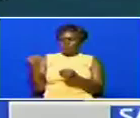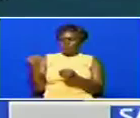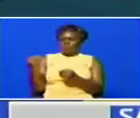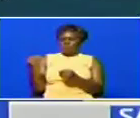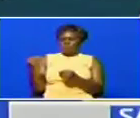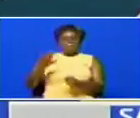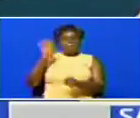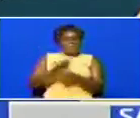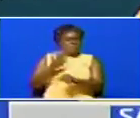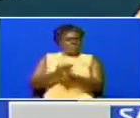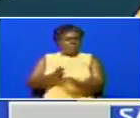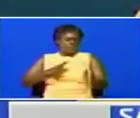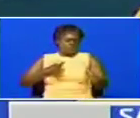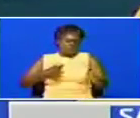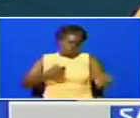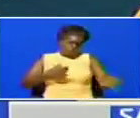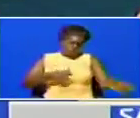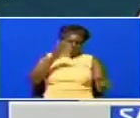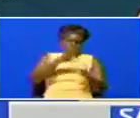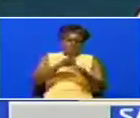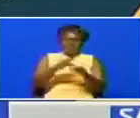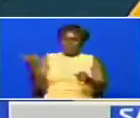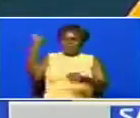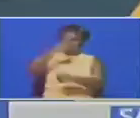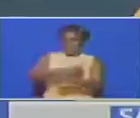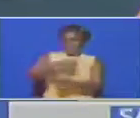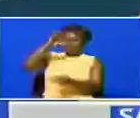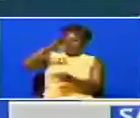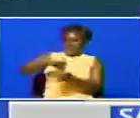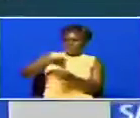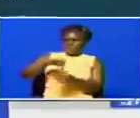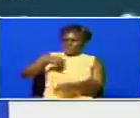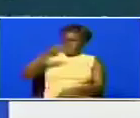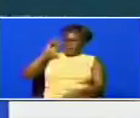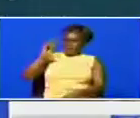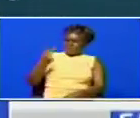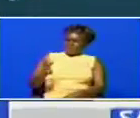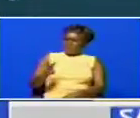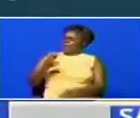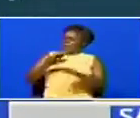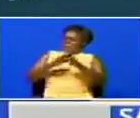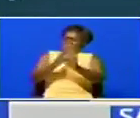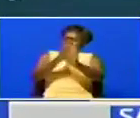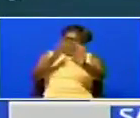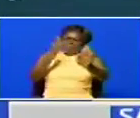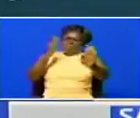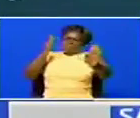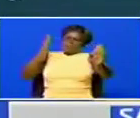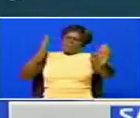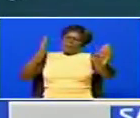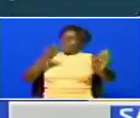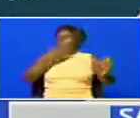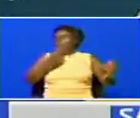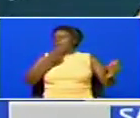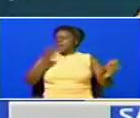in large numbers. On election days, I witnessed very long lines of men